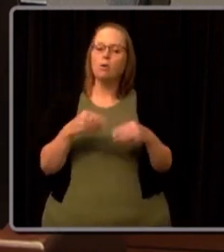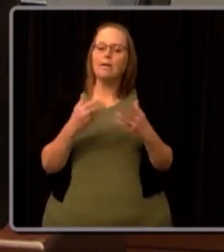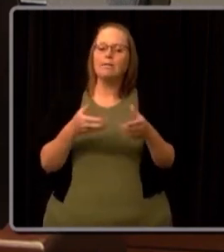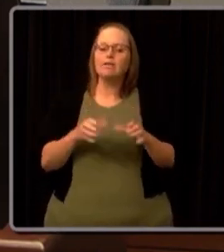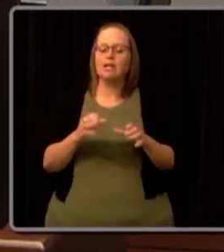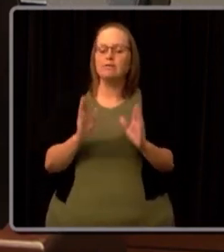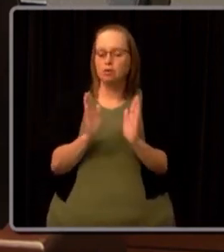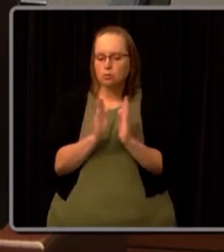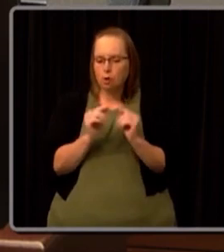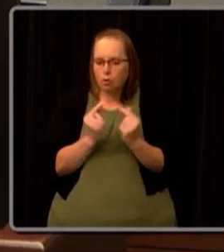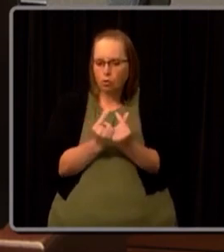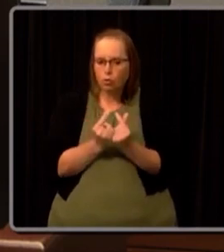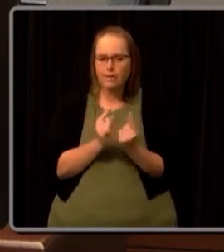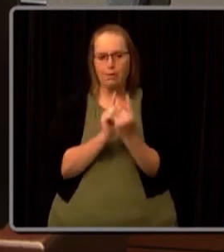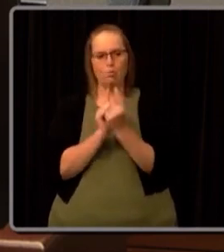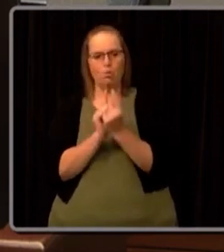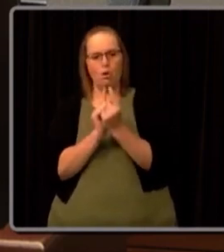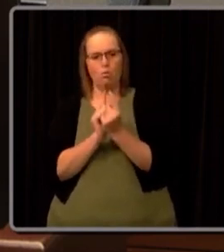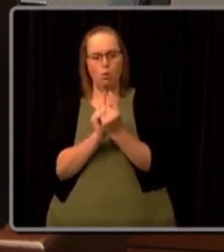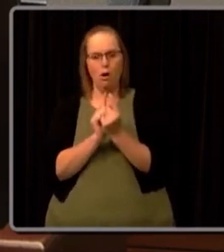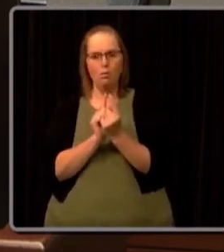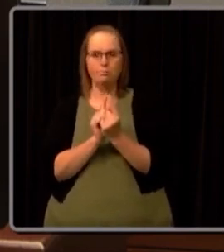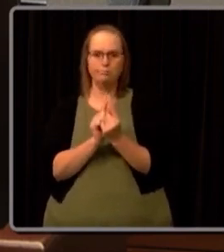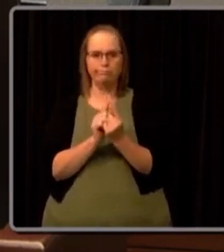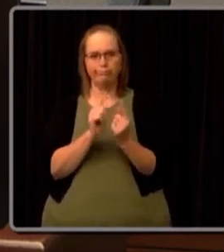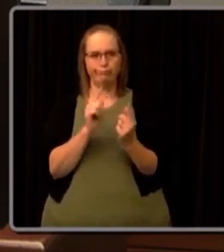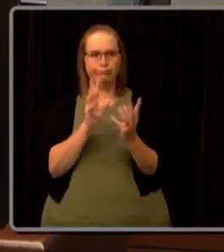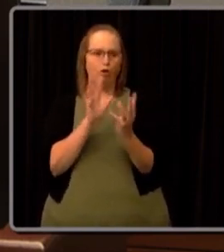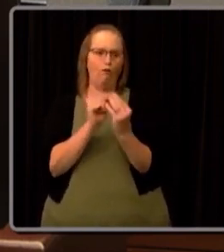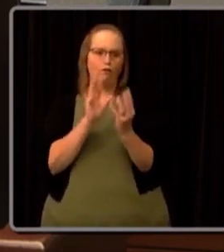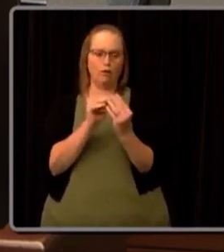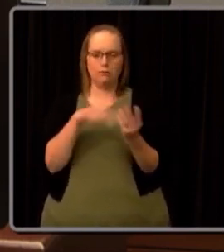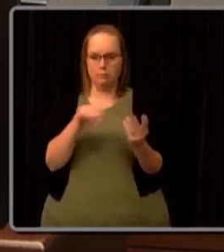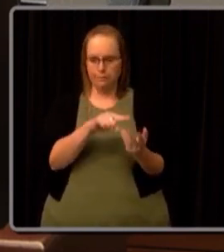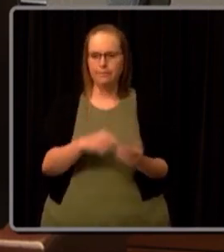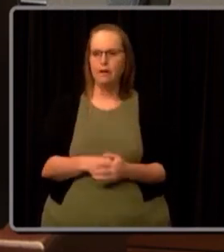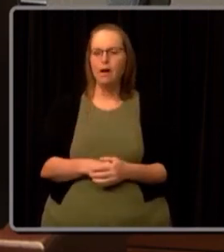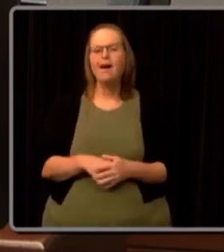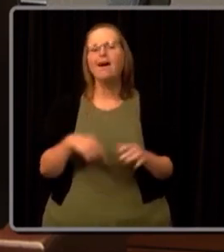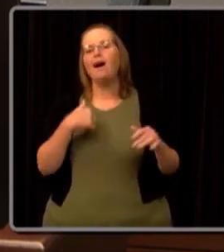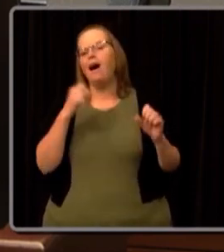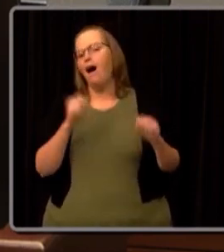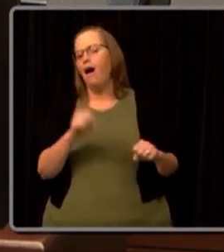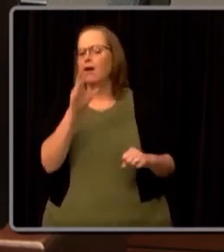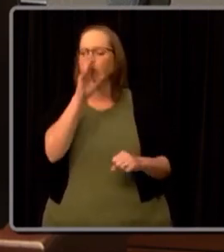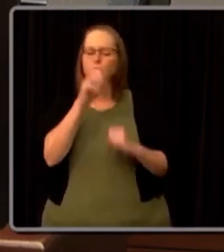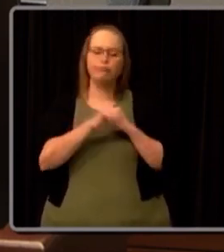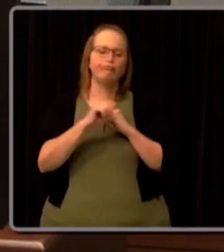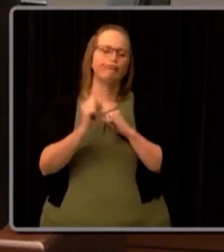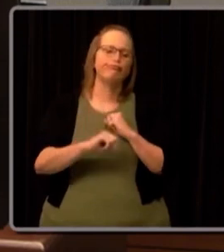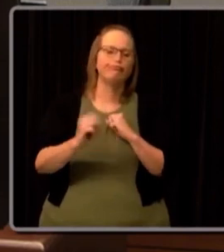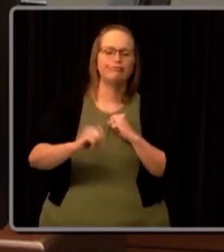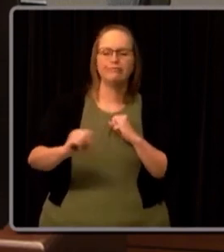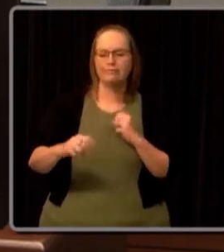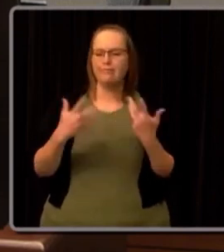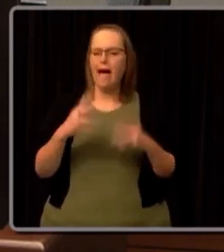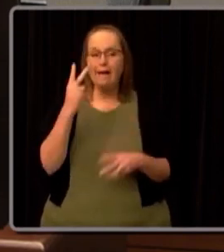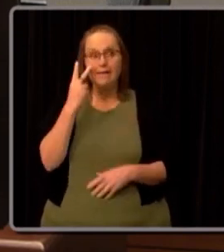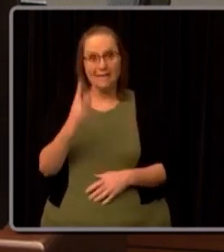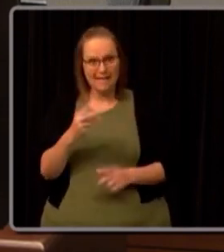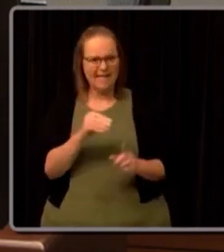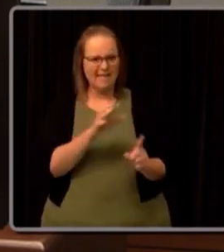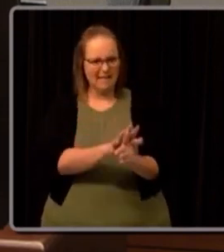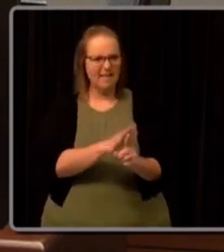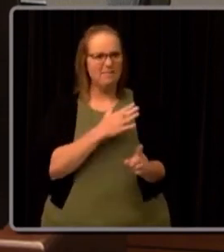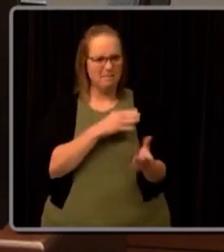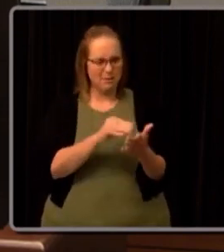their independent writing time. Like I said, I could talk to you about this for a long time. I've seen the impact that it's had on my students, and you've